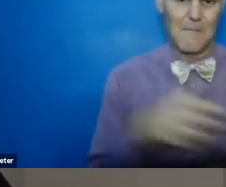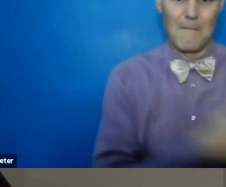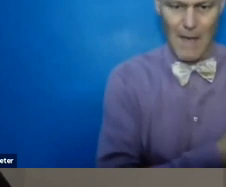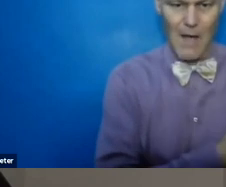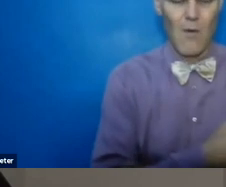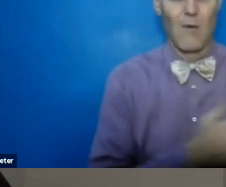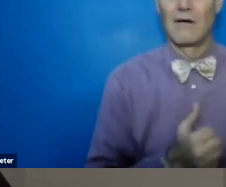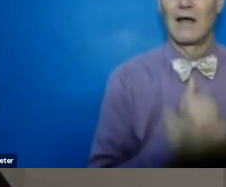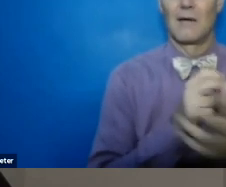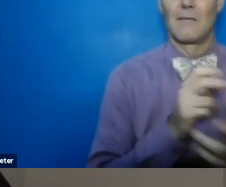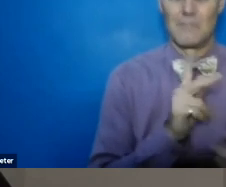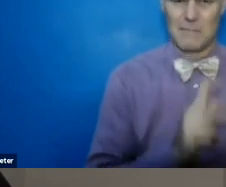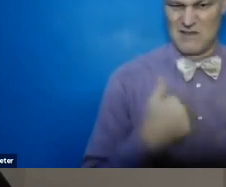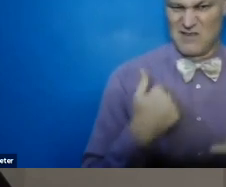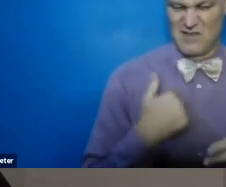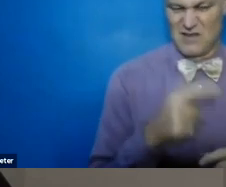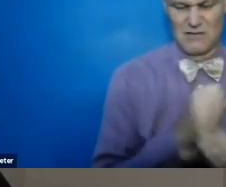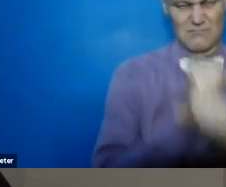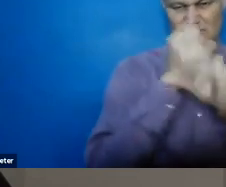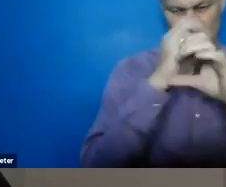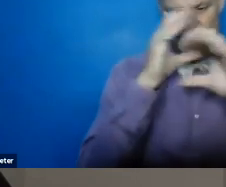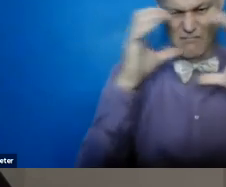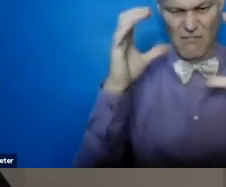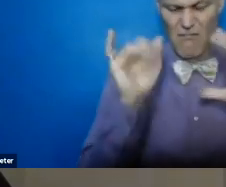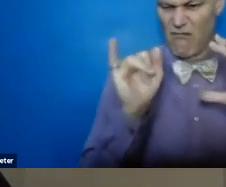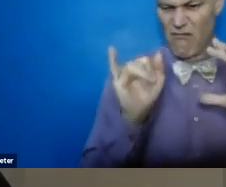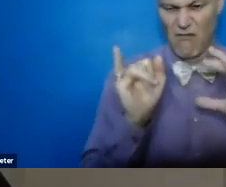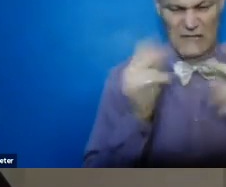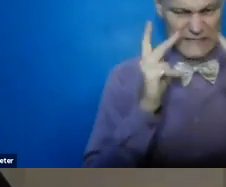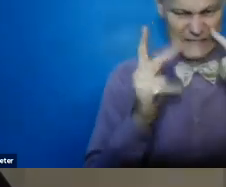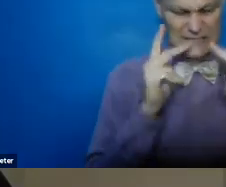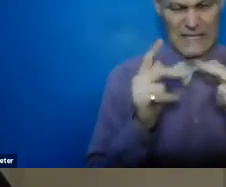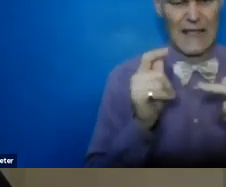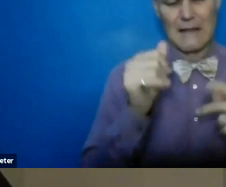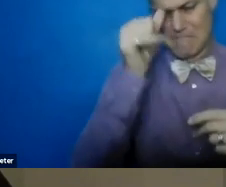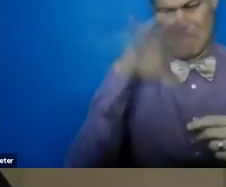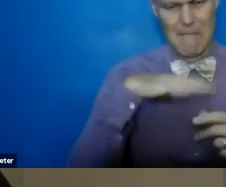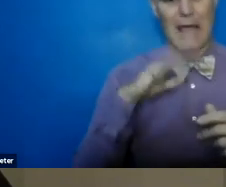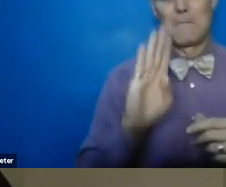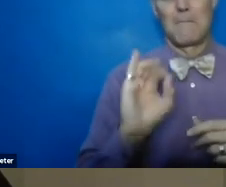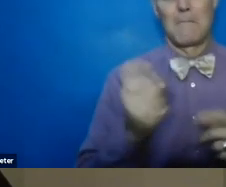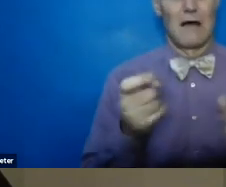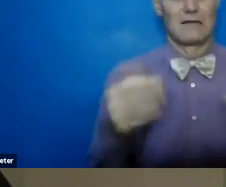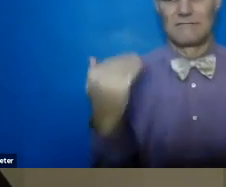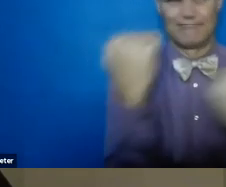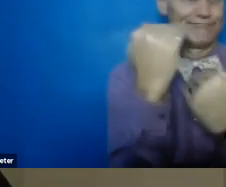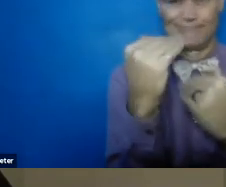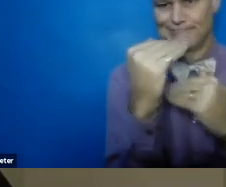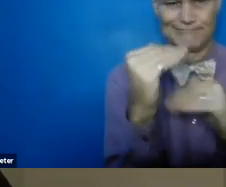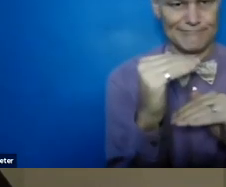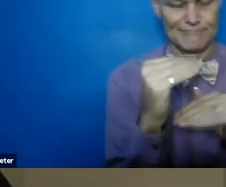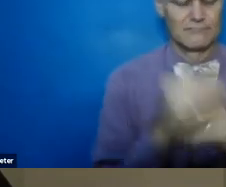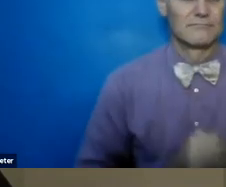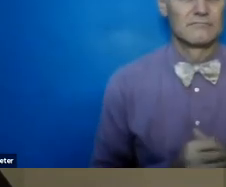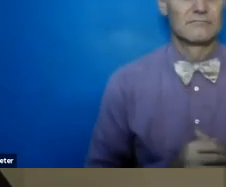people actually see those dynamics, see that man box, see the ways that it's not really serving them.